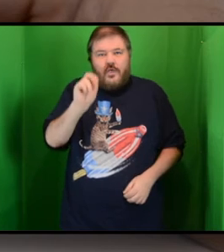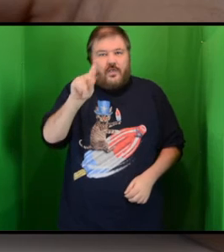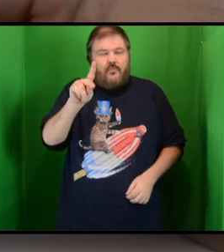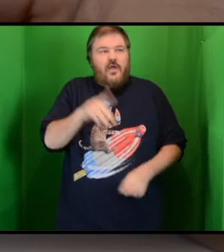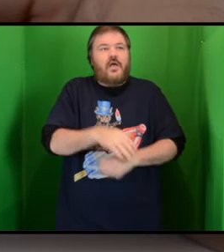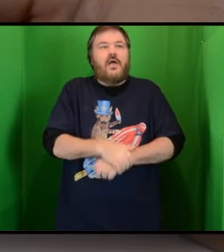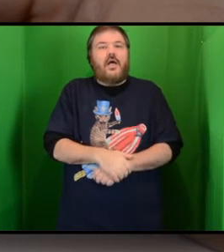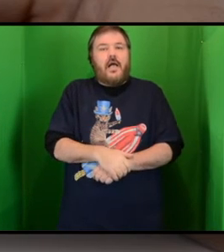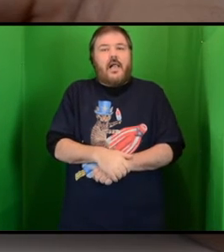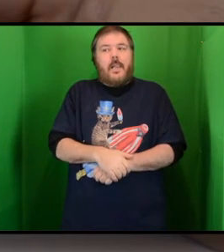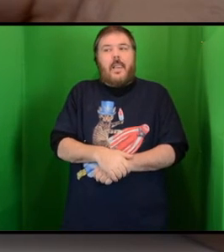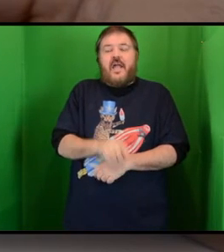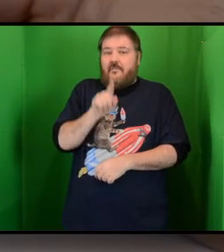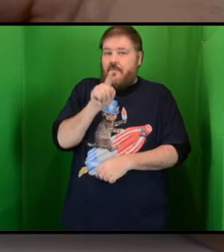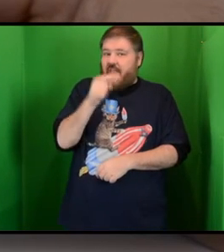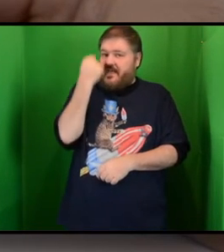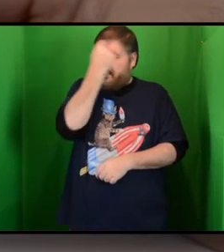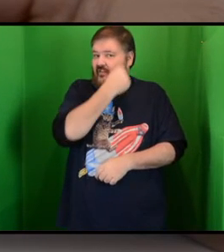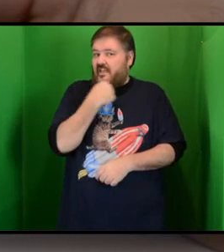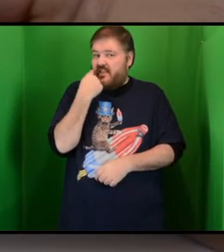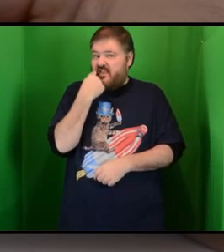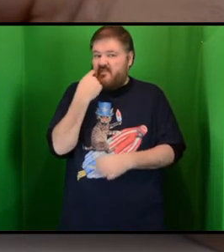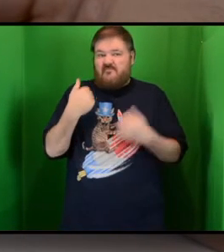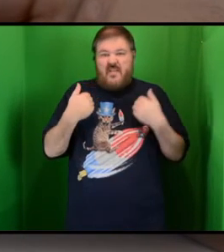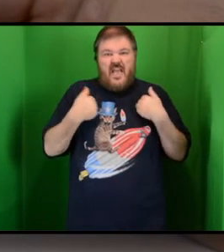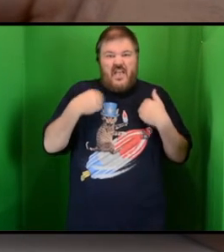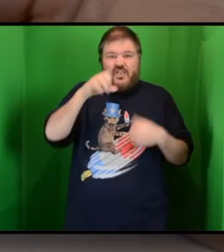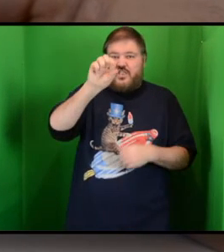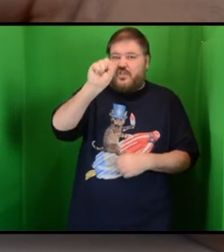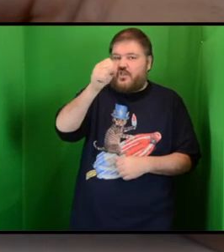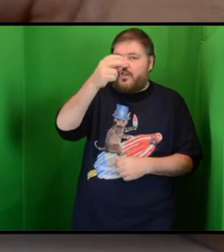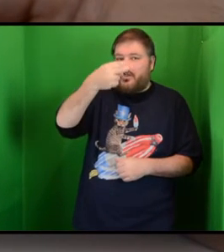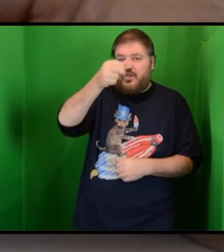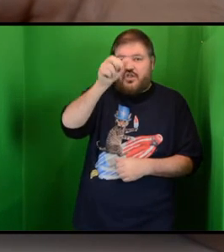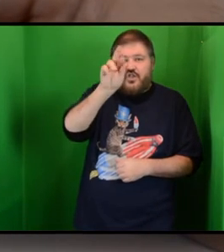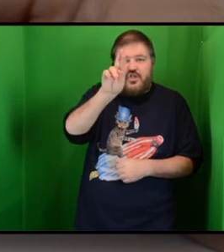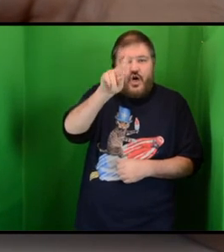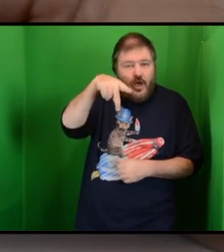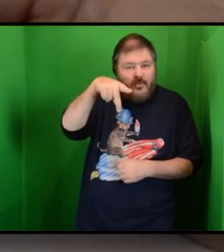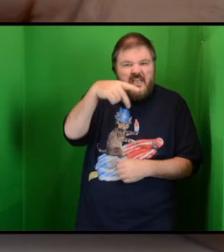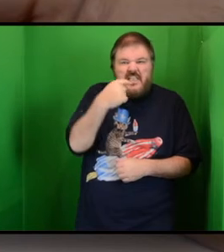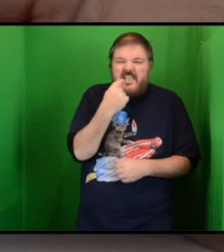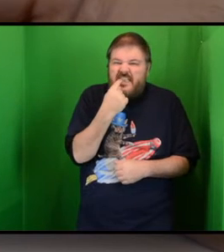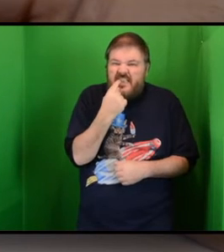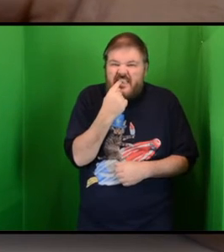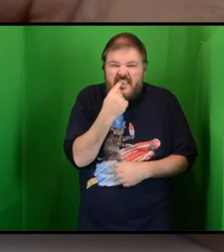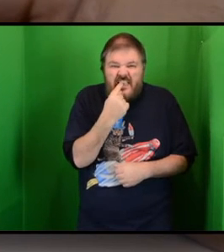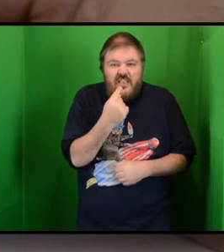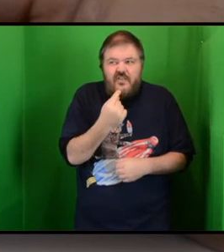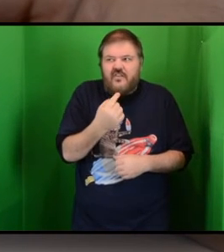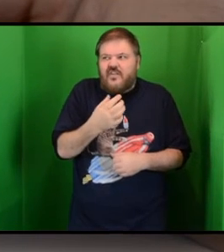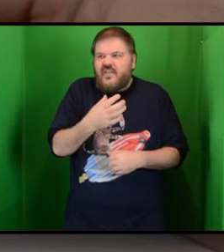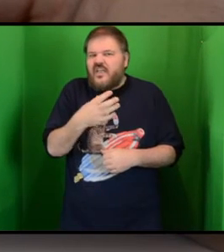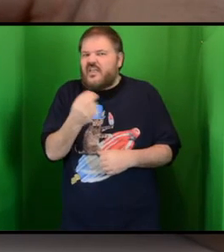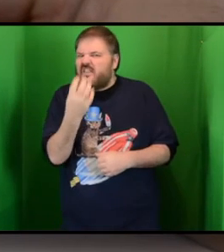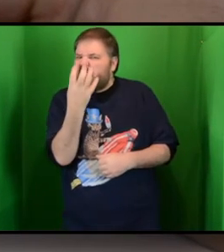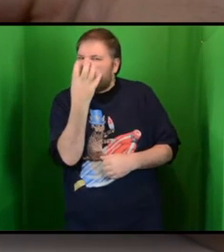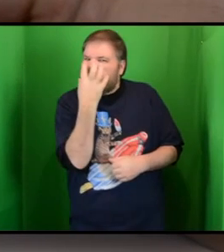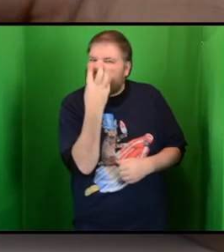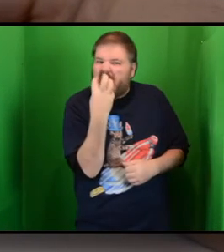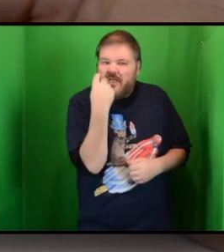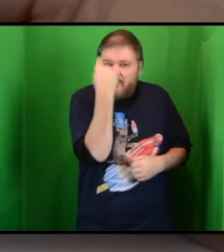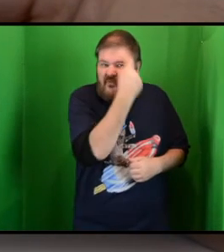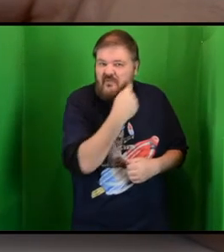that they were built by accident. We don't know what they were trying to do in the lab. All we know is that something occurred and it was an accident,